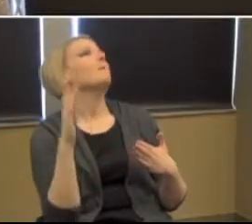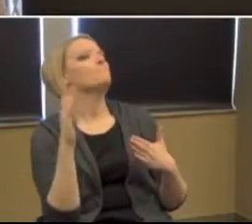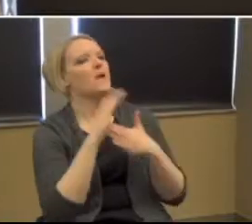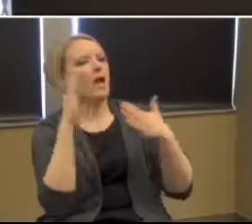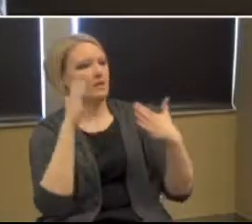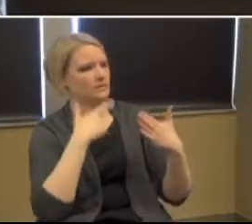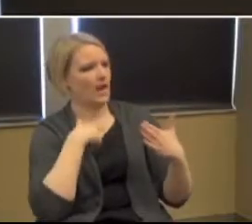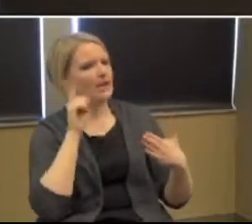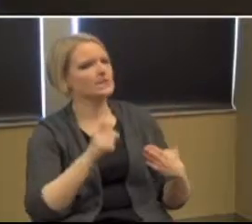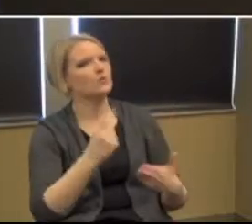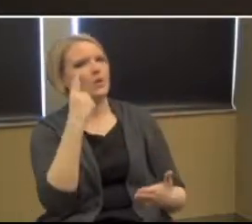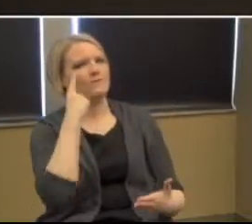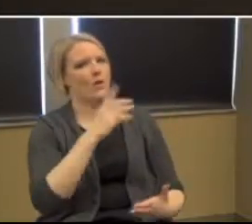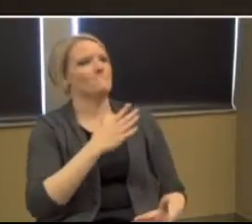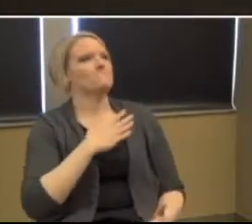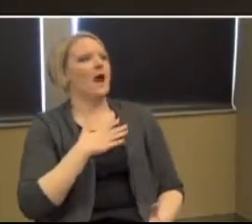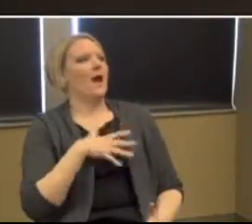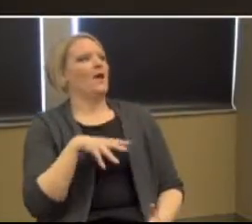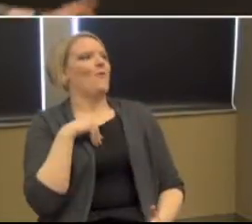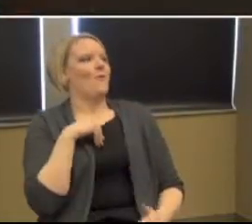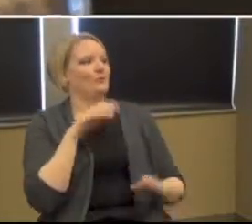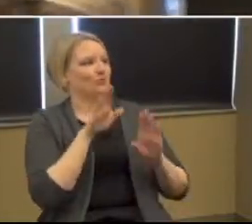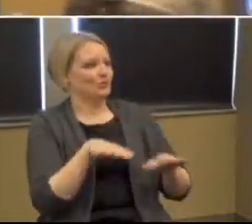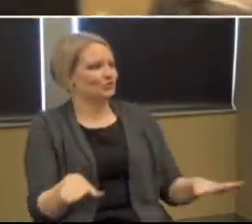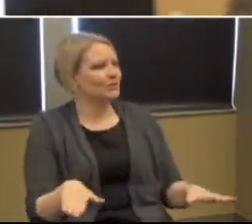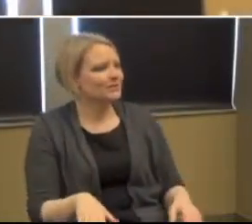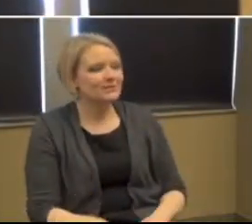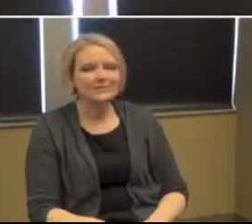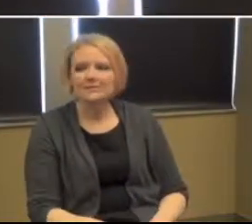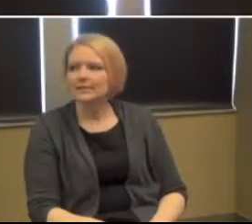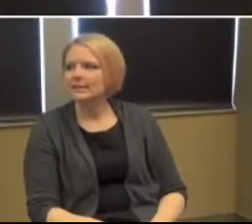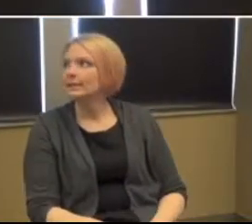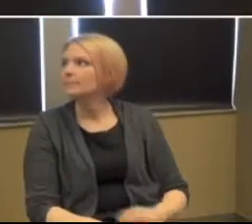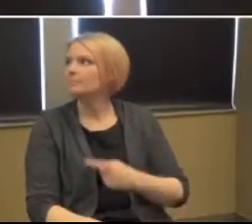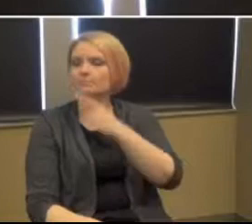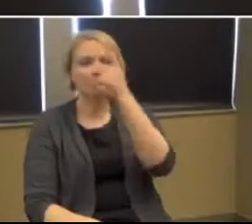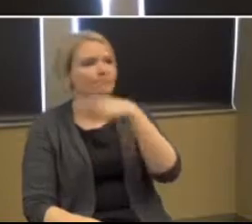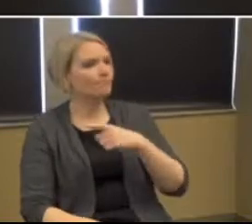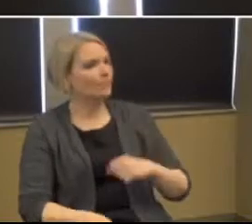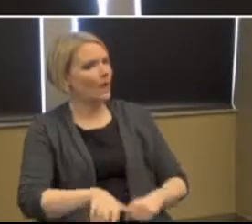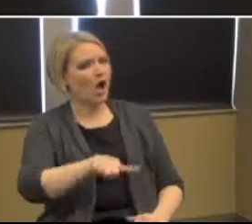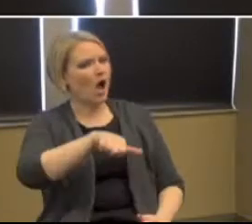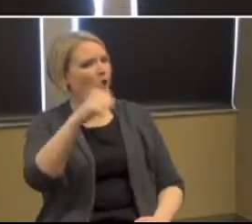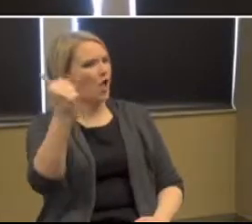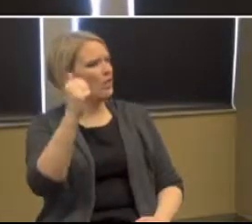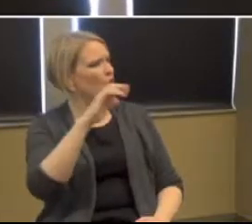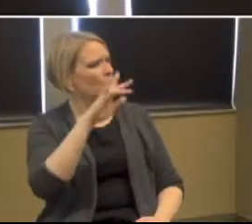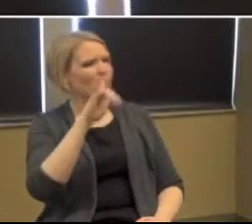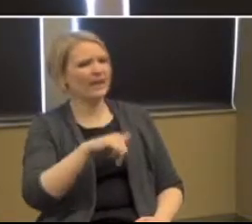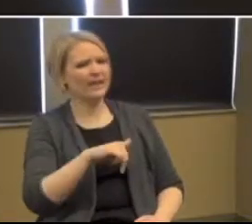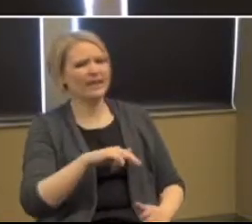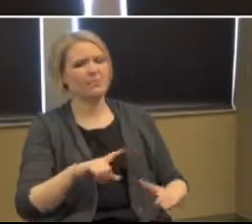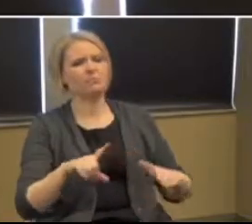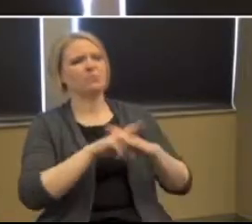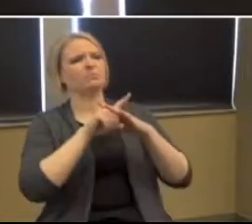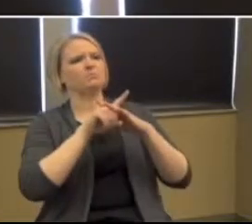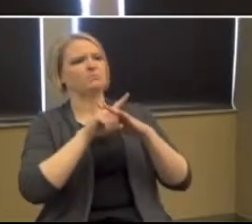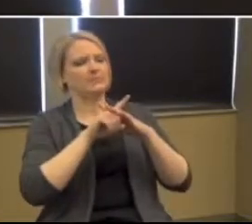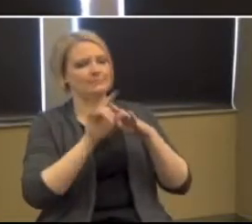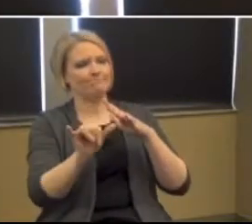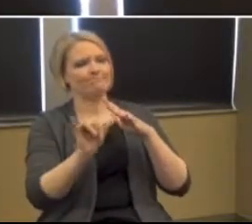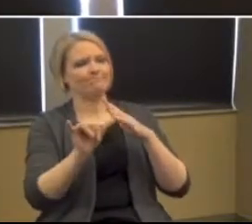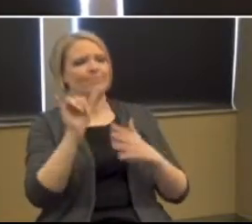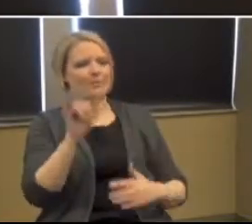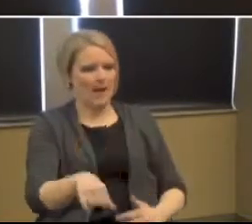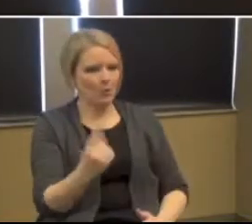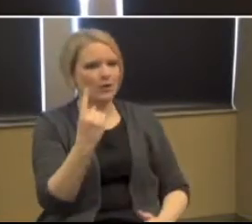need one for my own children. Yes. Are there any characteristics here that are standing out for you that you're like glaring, oh yeah, this